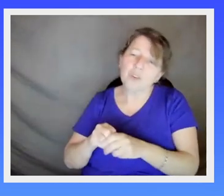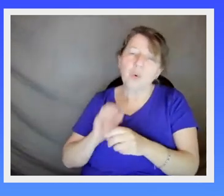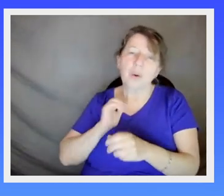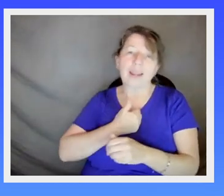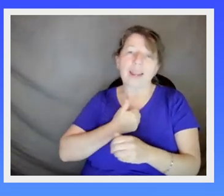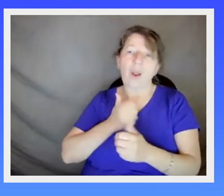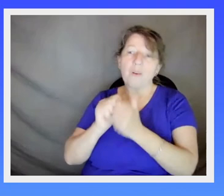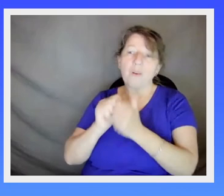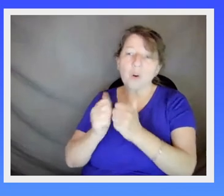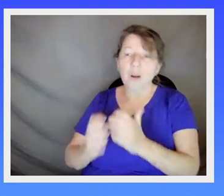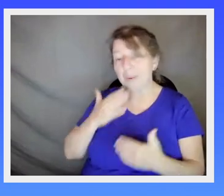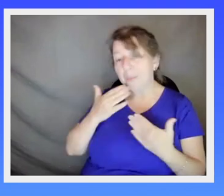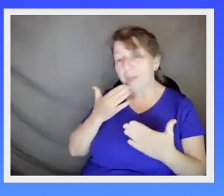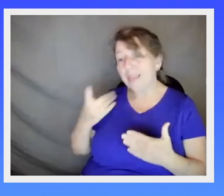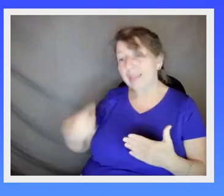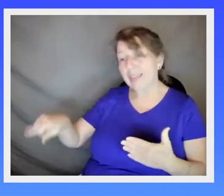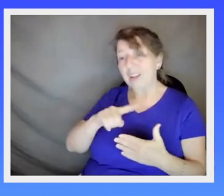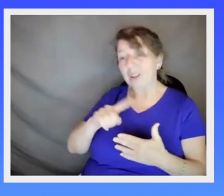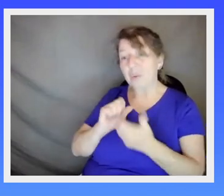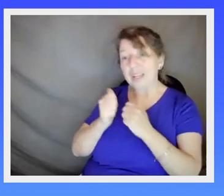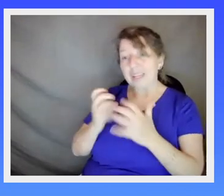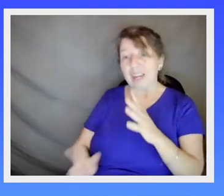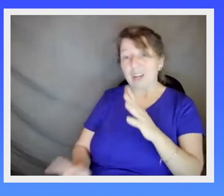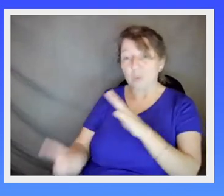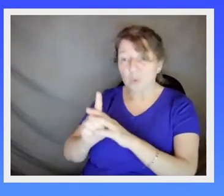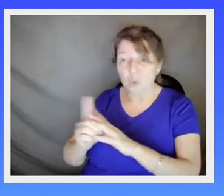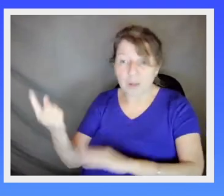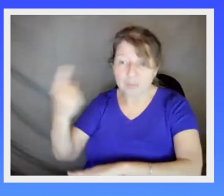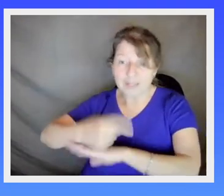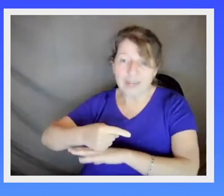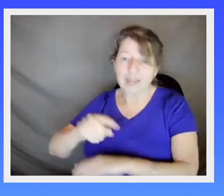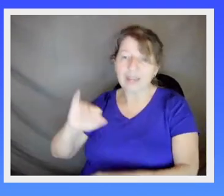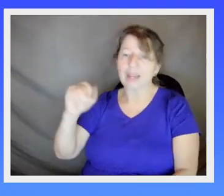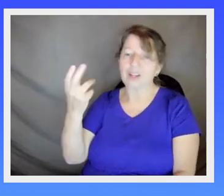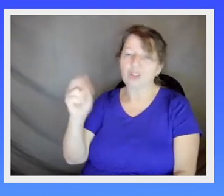thank the candidates who were able to attend, John